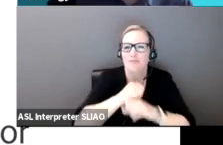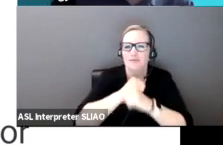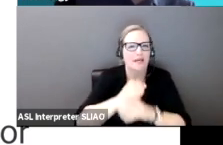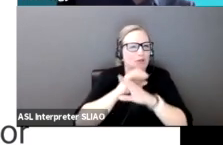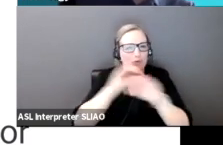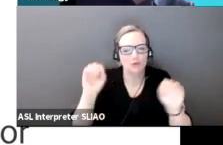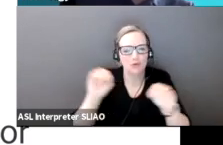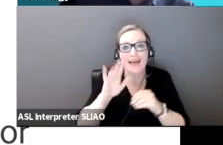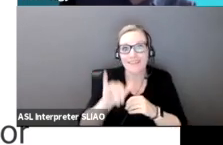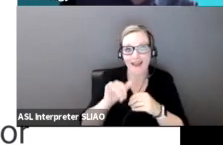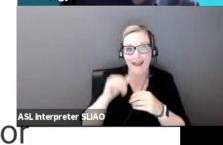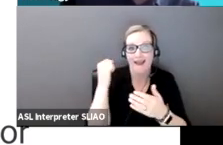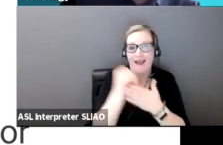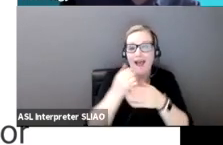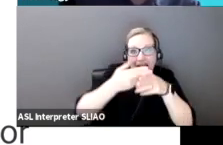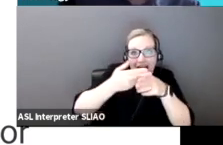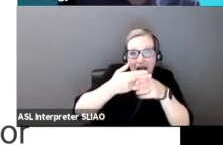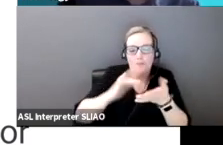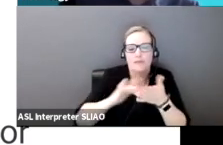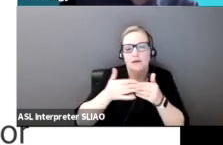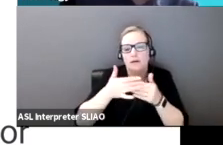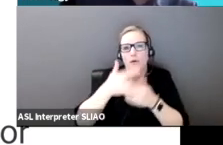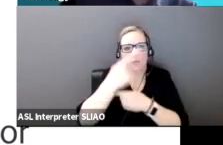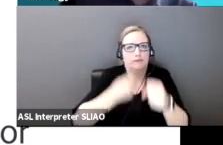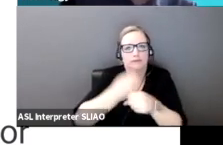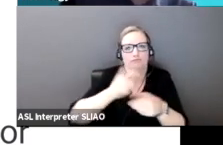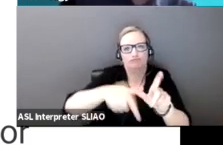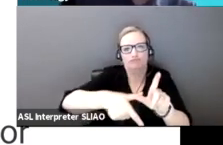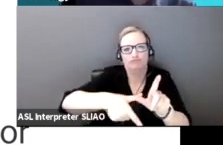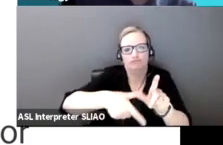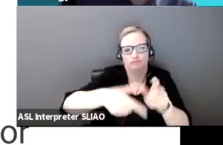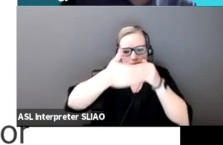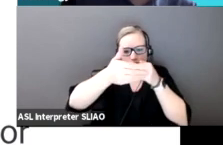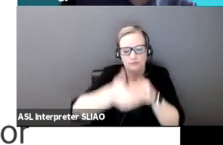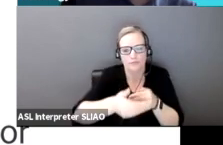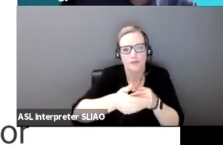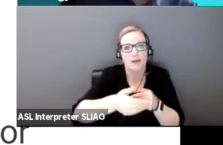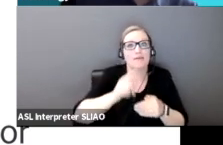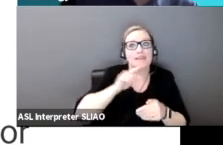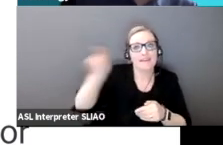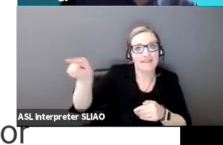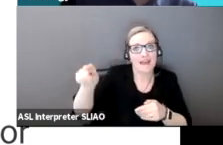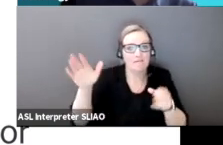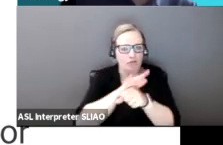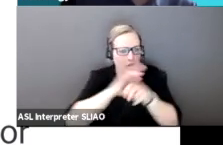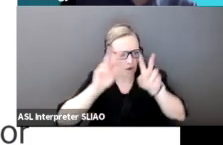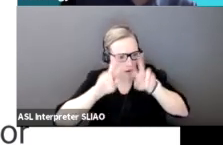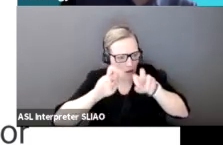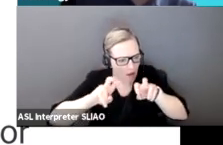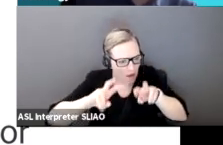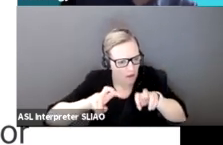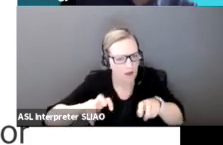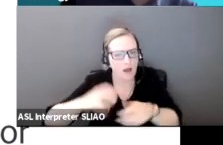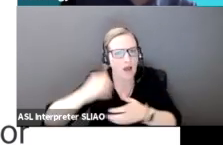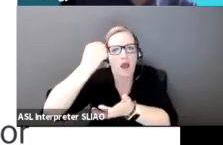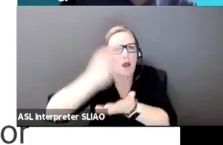within a year, and it's never actually examined directly by the patent office. It just forms